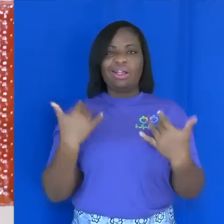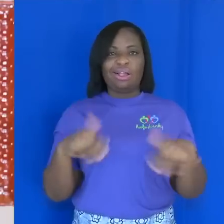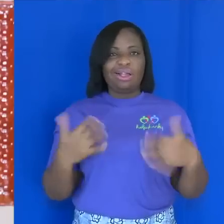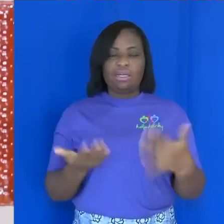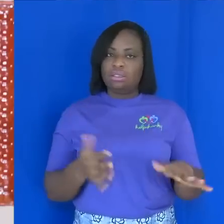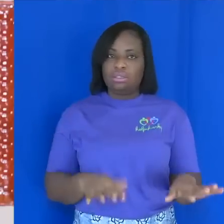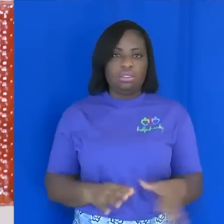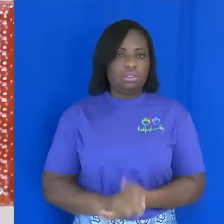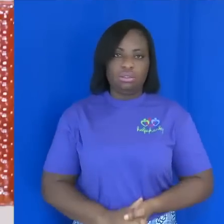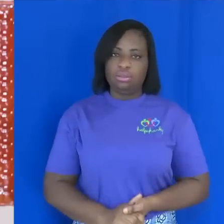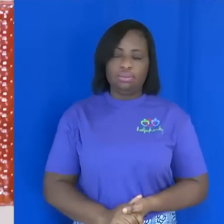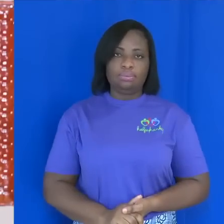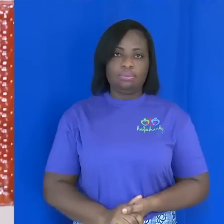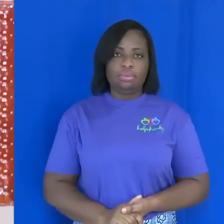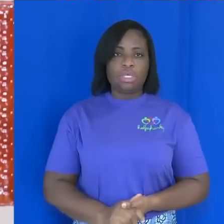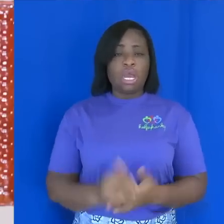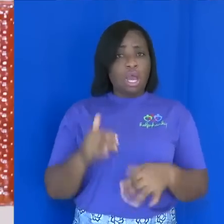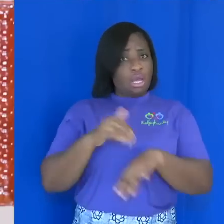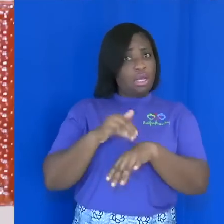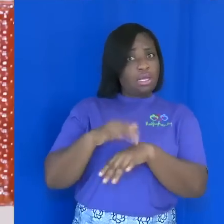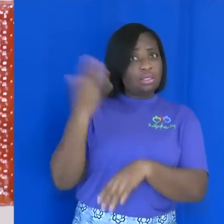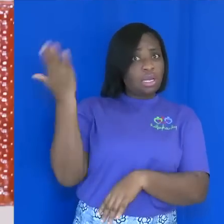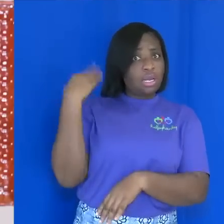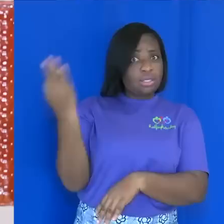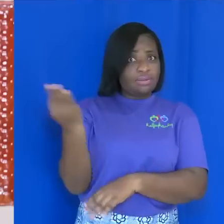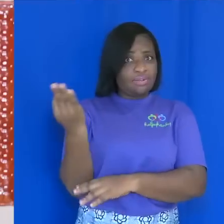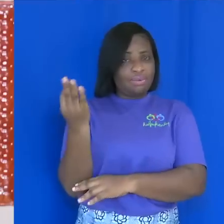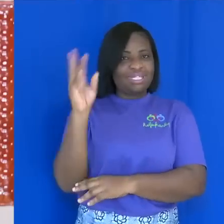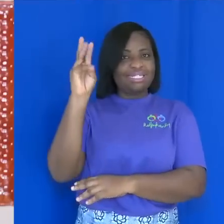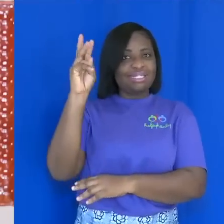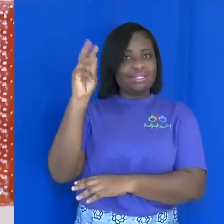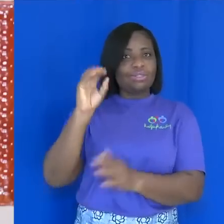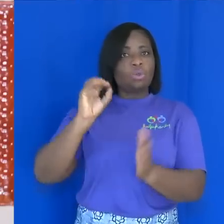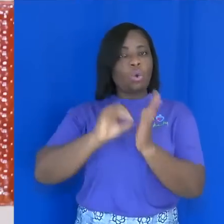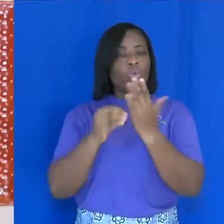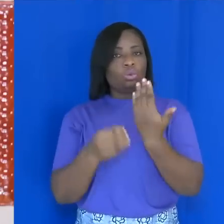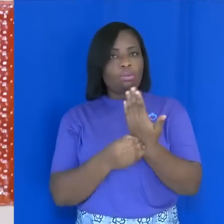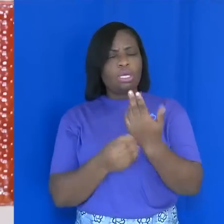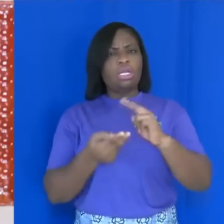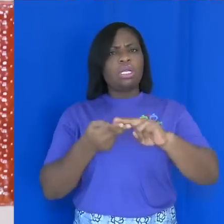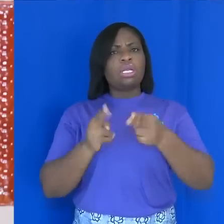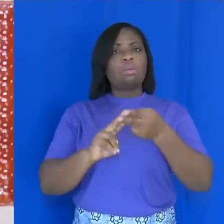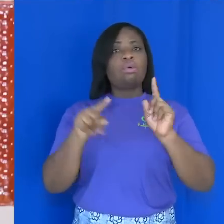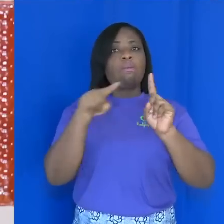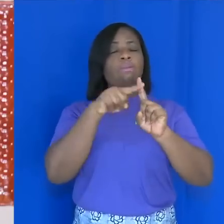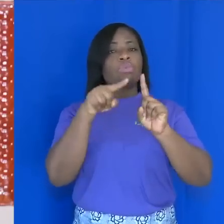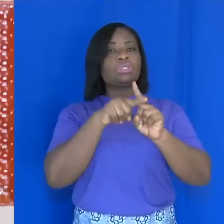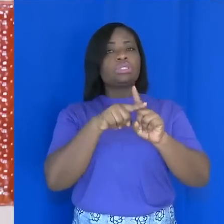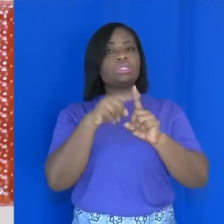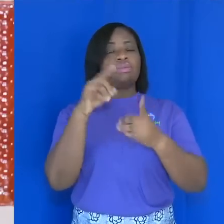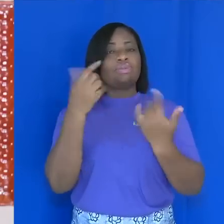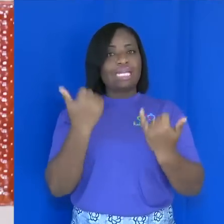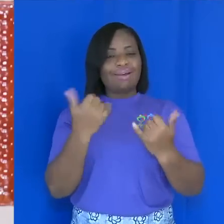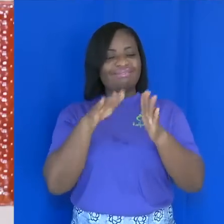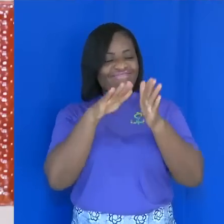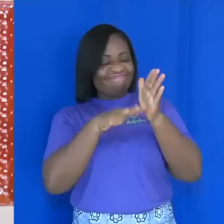died. As of Friday, 16th October, the number of active cases has